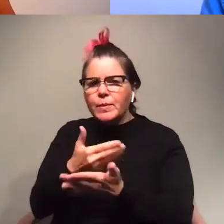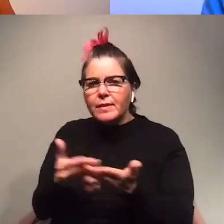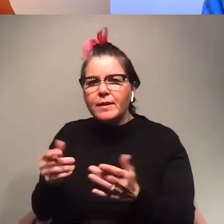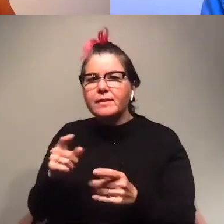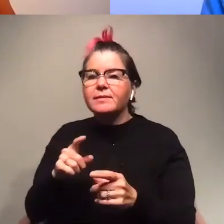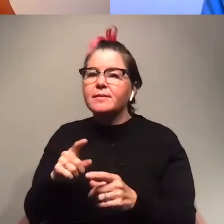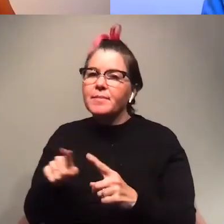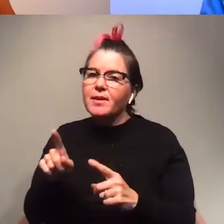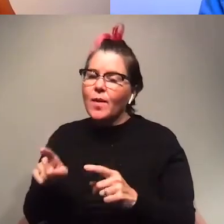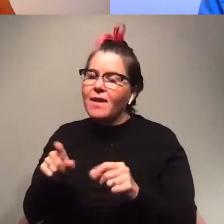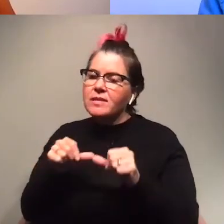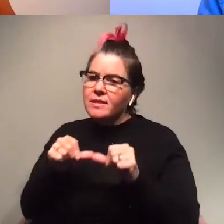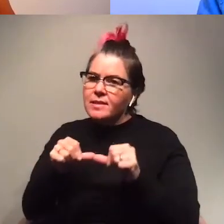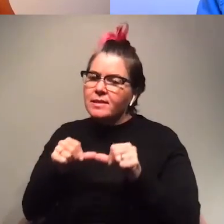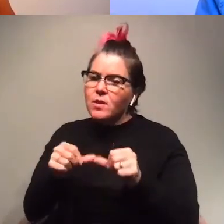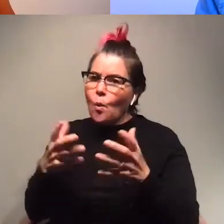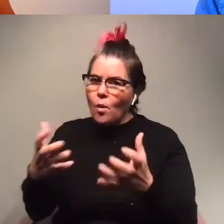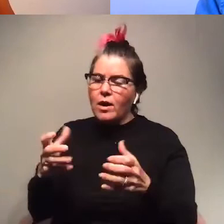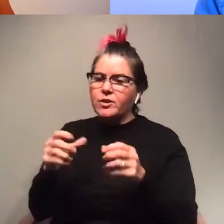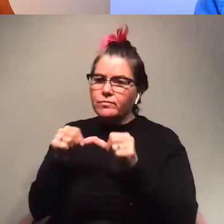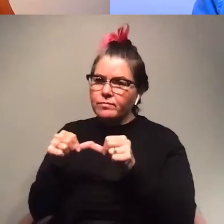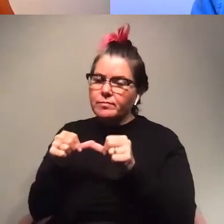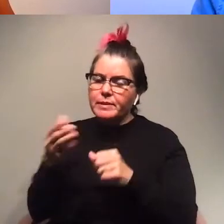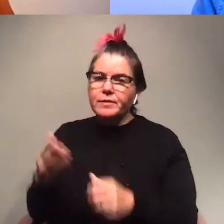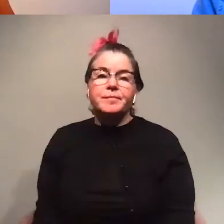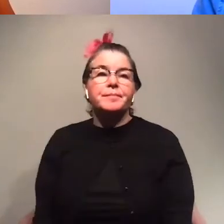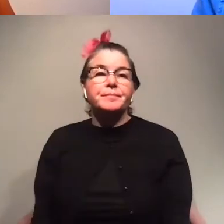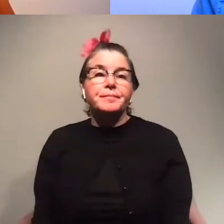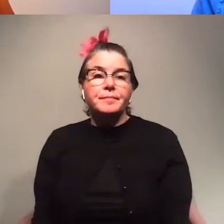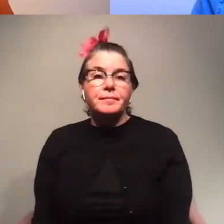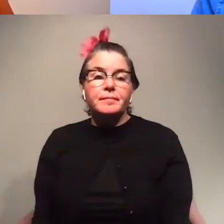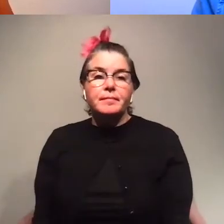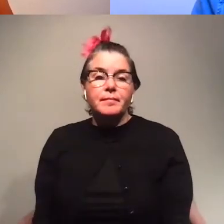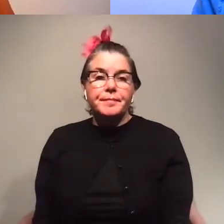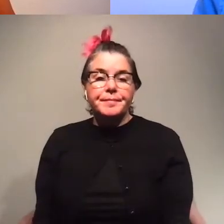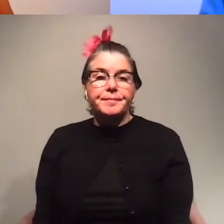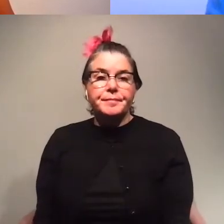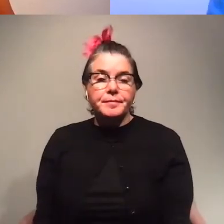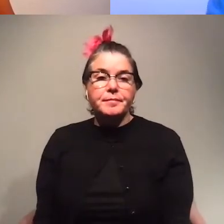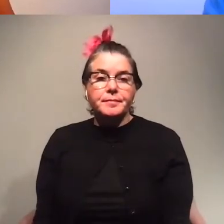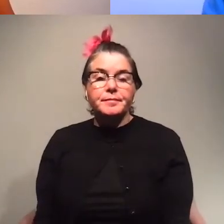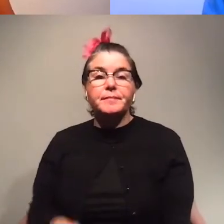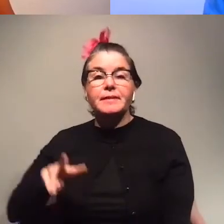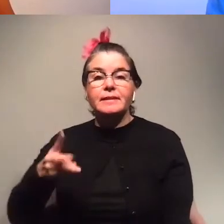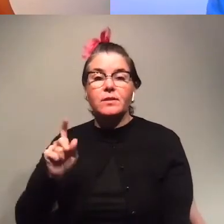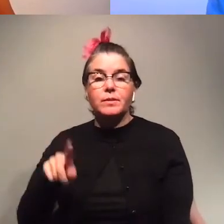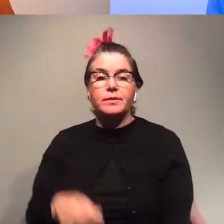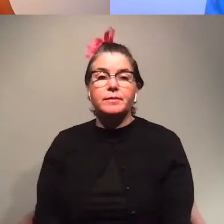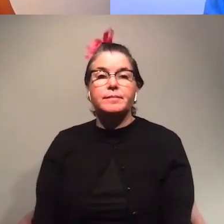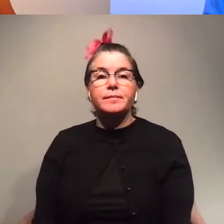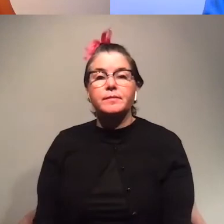have to have the drive that you want to be there. That's like the big piece. Absolutely. And then the second question, fun